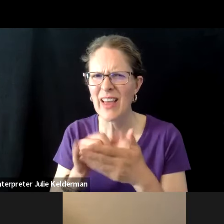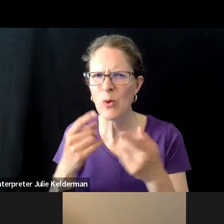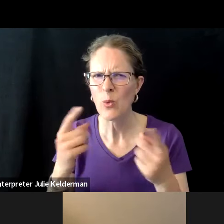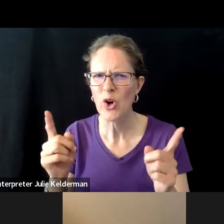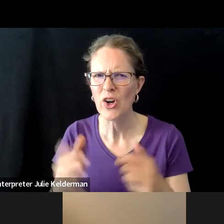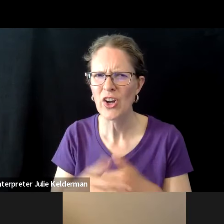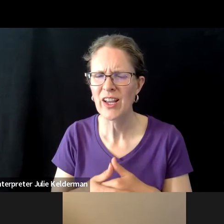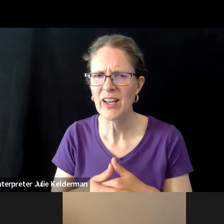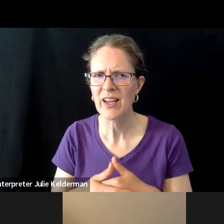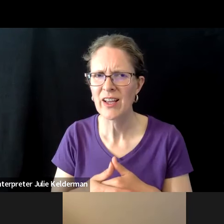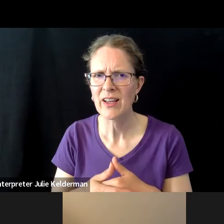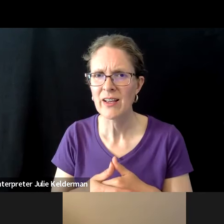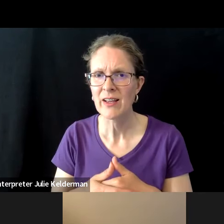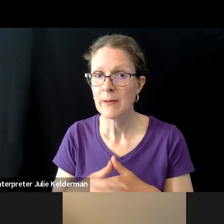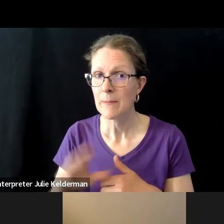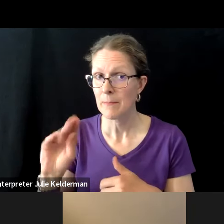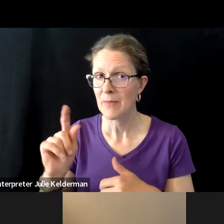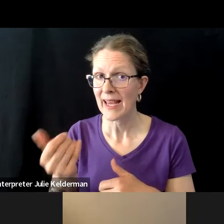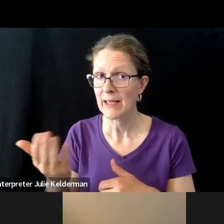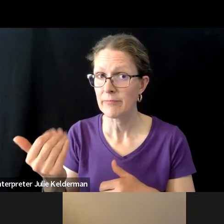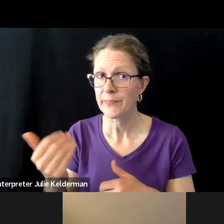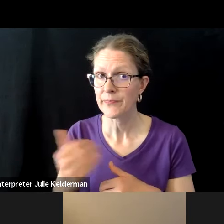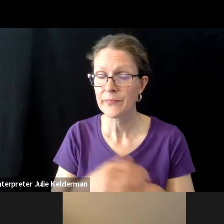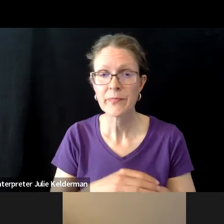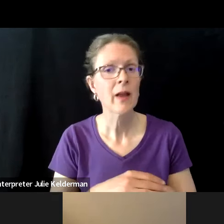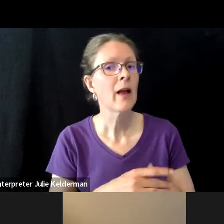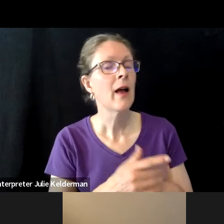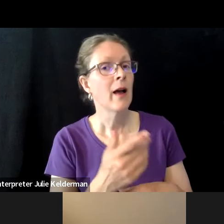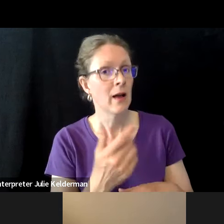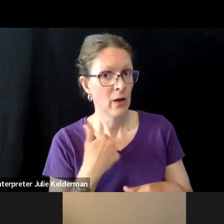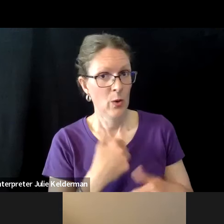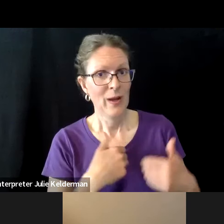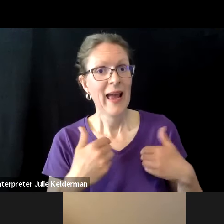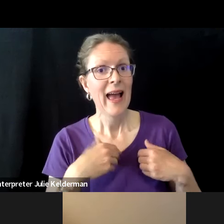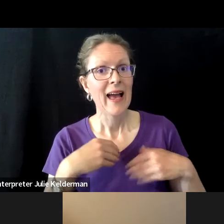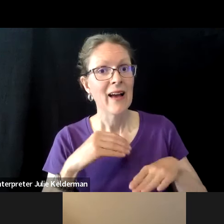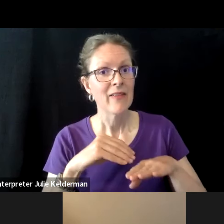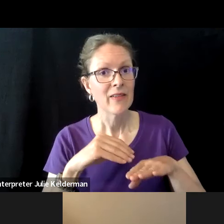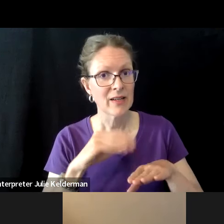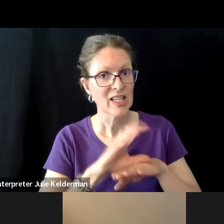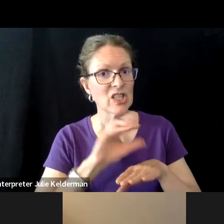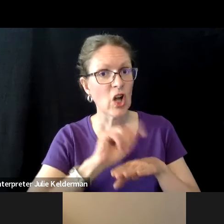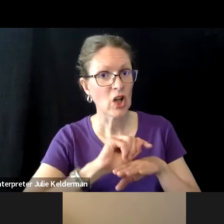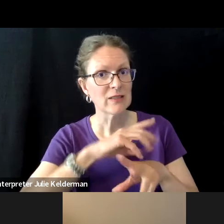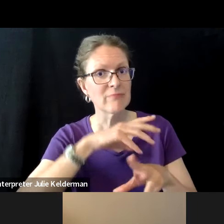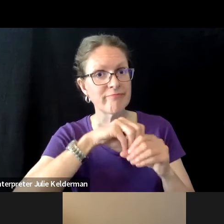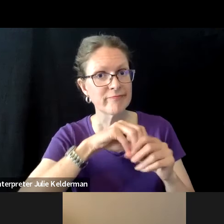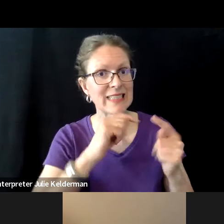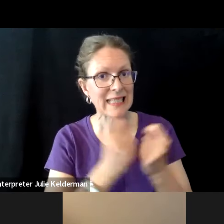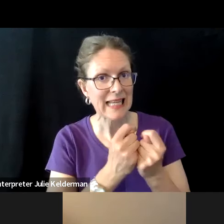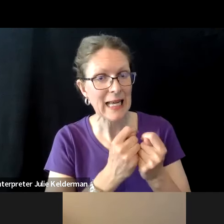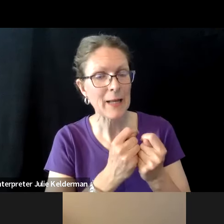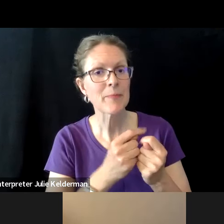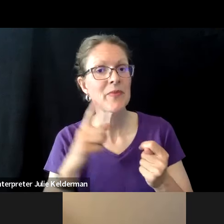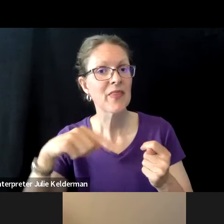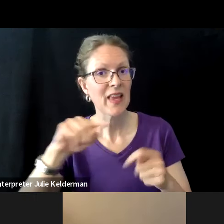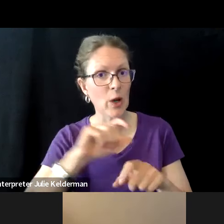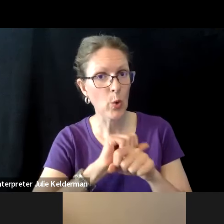So oh, go ahead, Megan. I was just going to say, we do have consultants as part of the team that are working